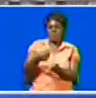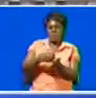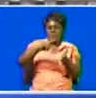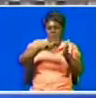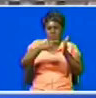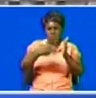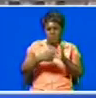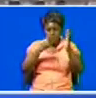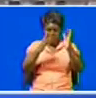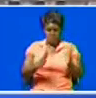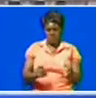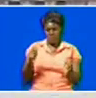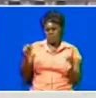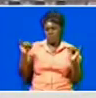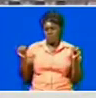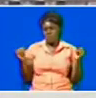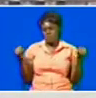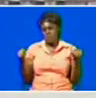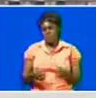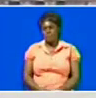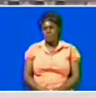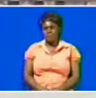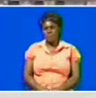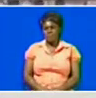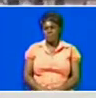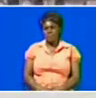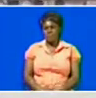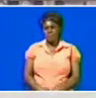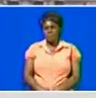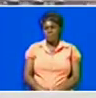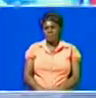project. Francis Mtalaki, KTN News, Mombasa.